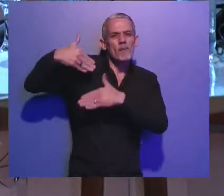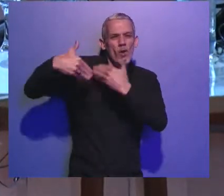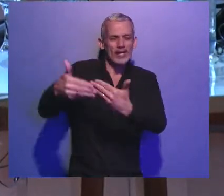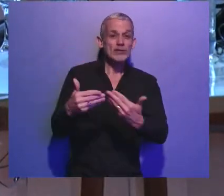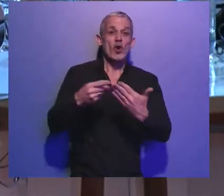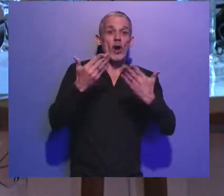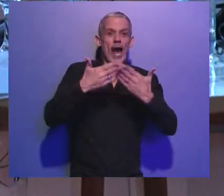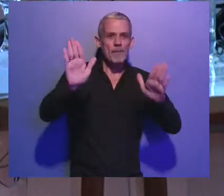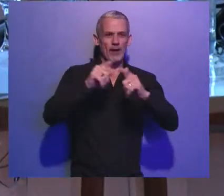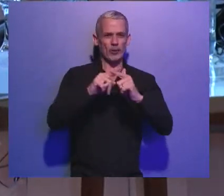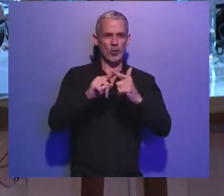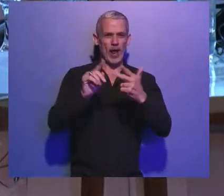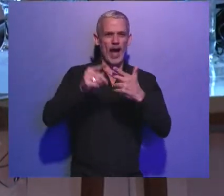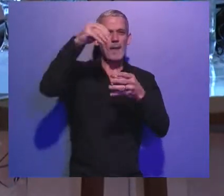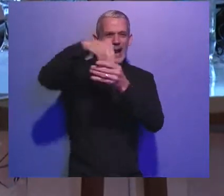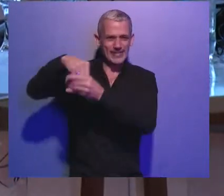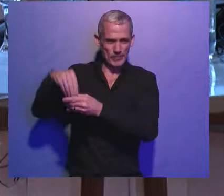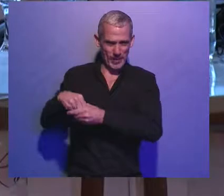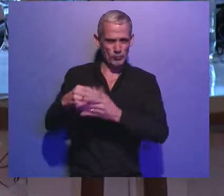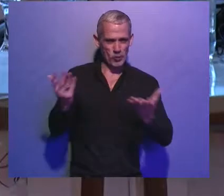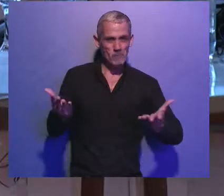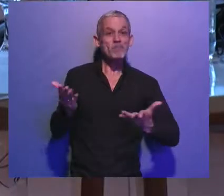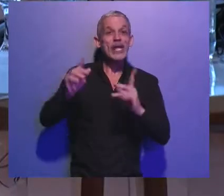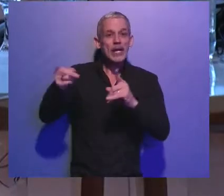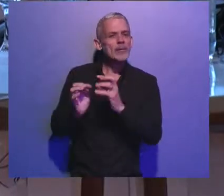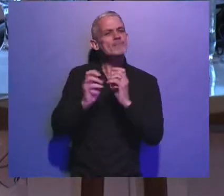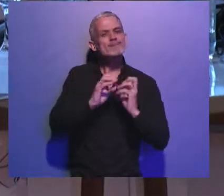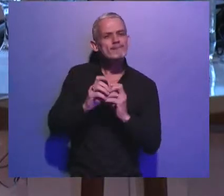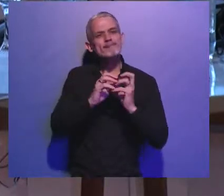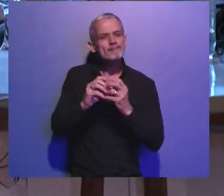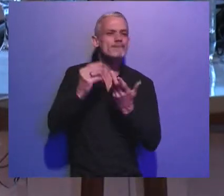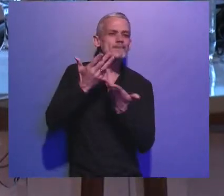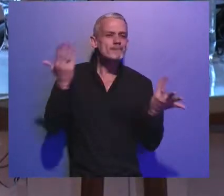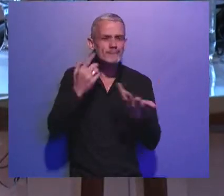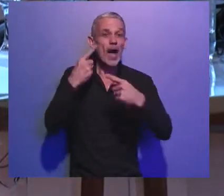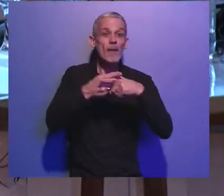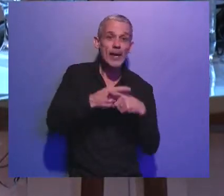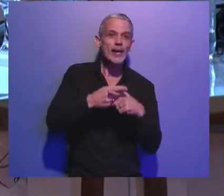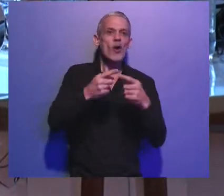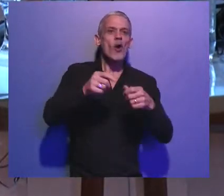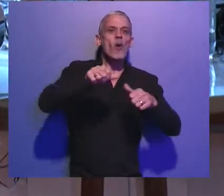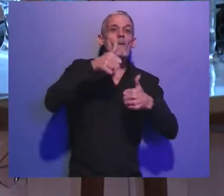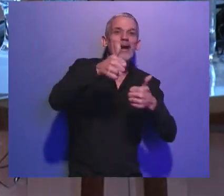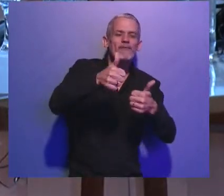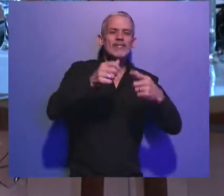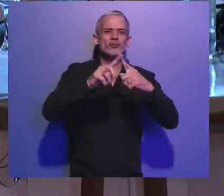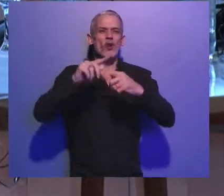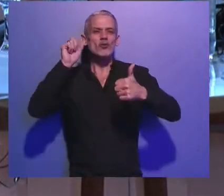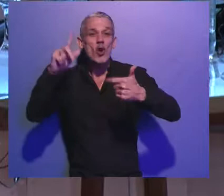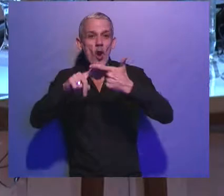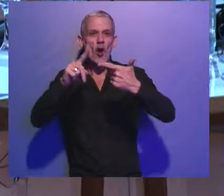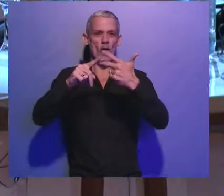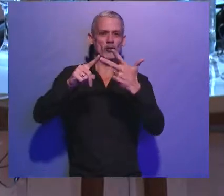experiences on modernization, openness, and participation. And we will discuss the benefits,